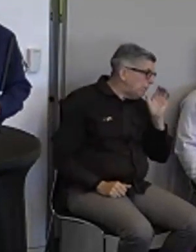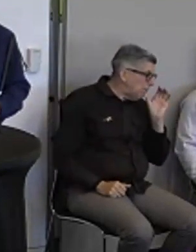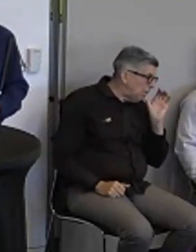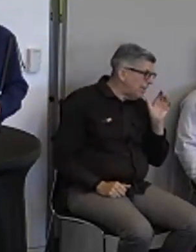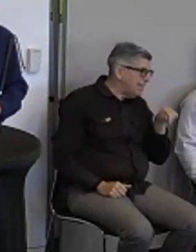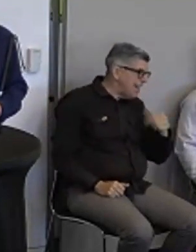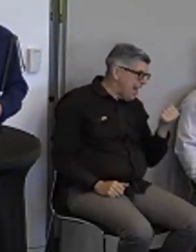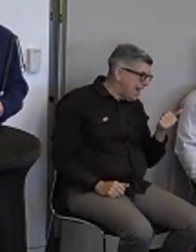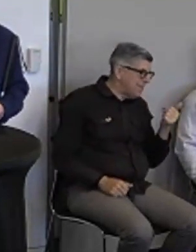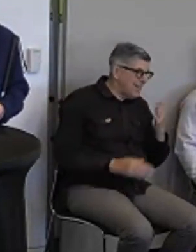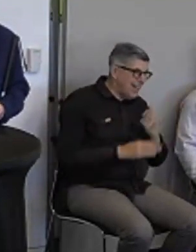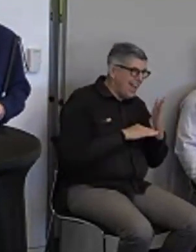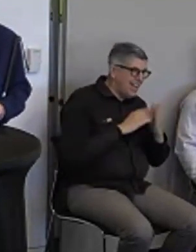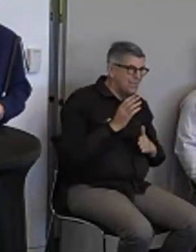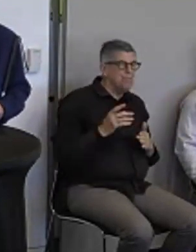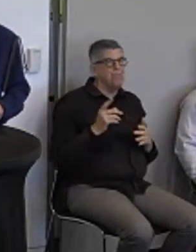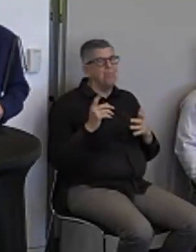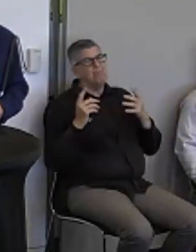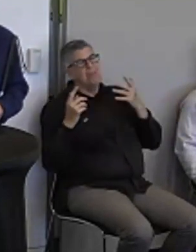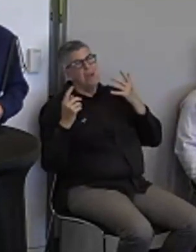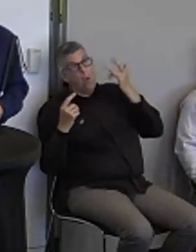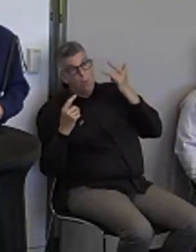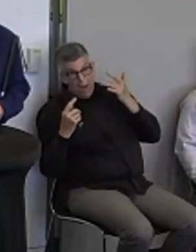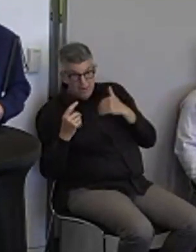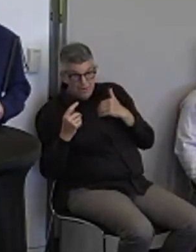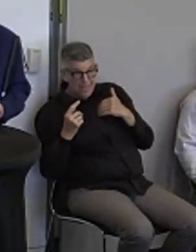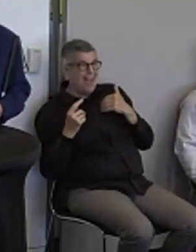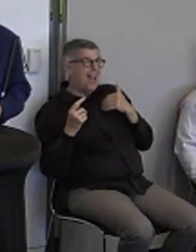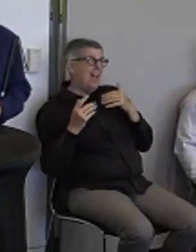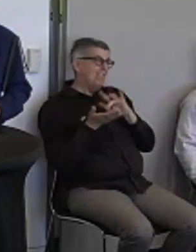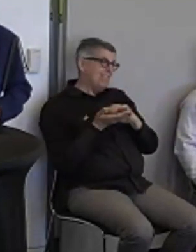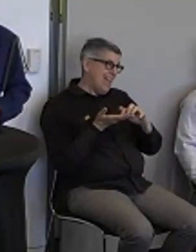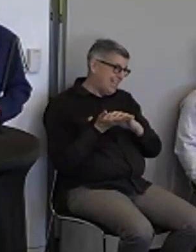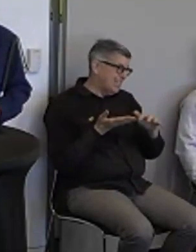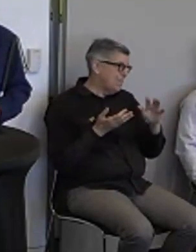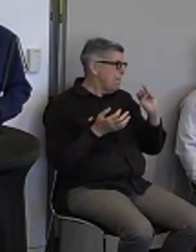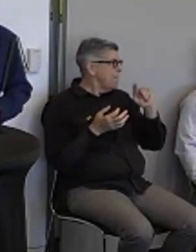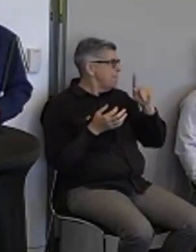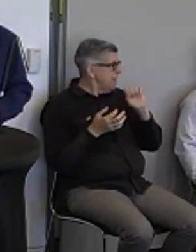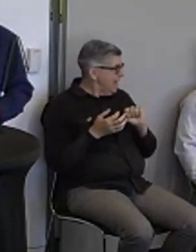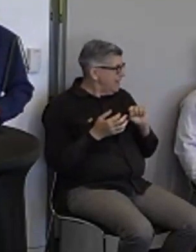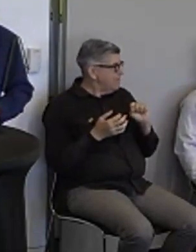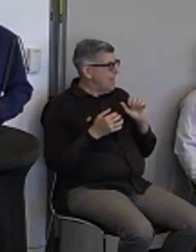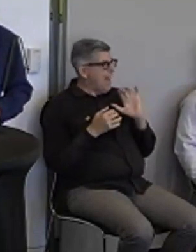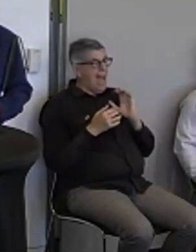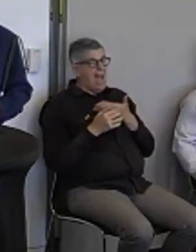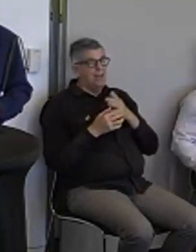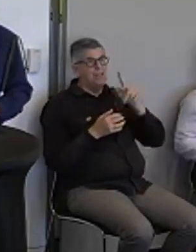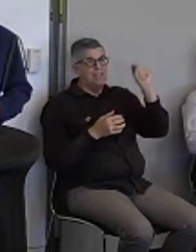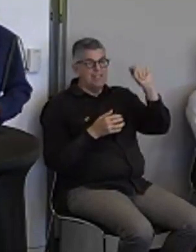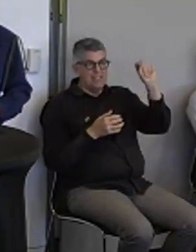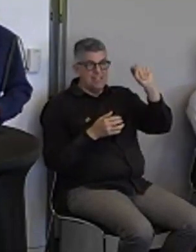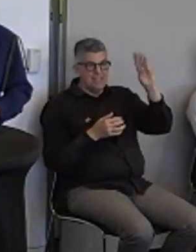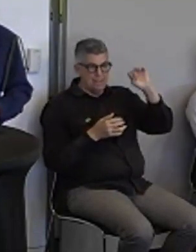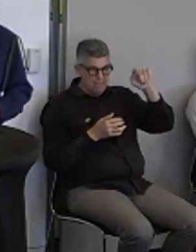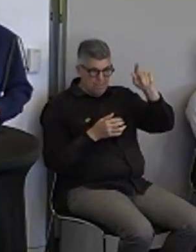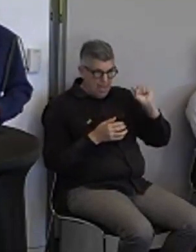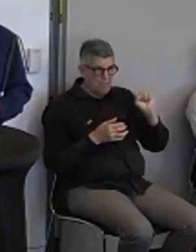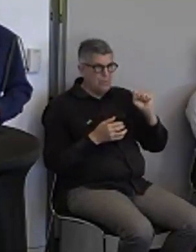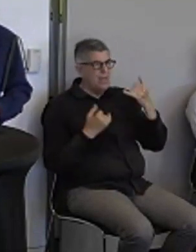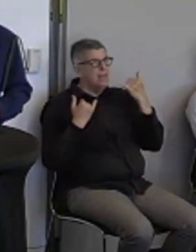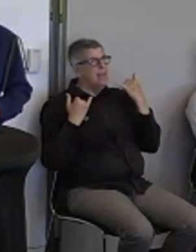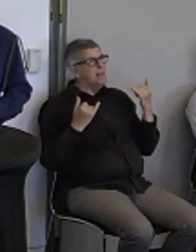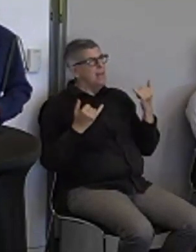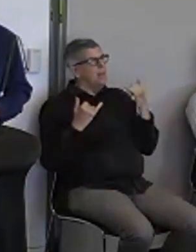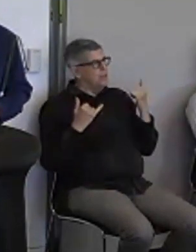we've heard why we have tactile maps. You've heard how our TMAPs are done, created, and work. Now you're